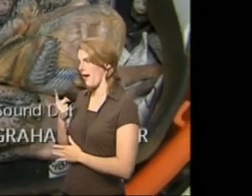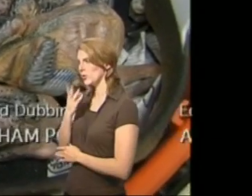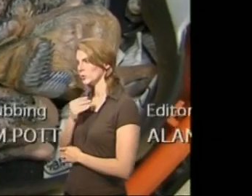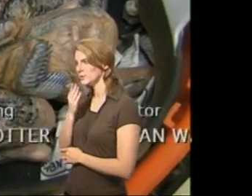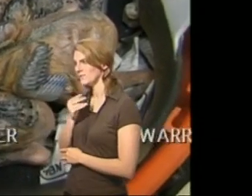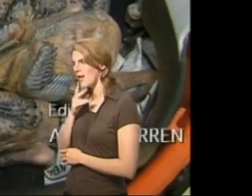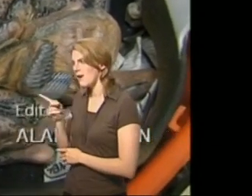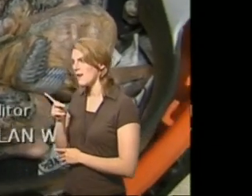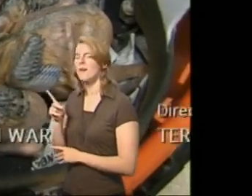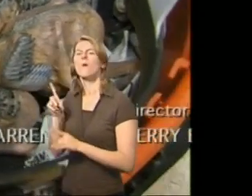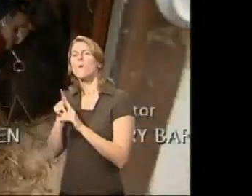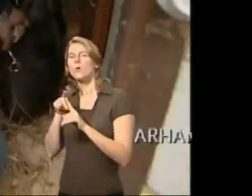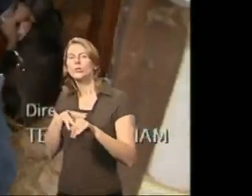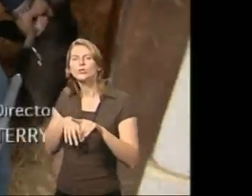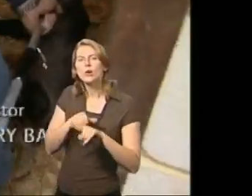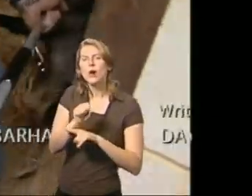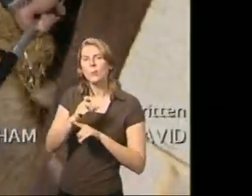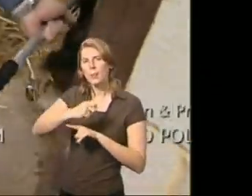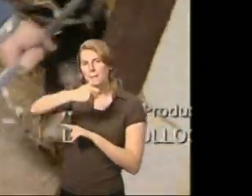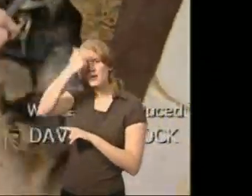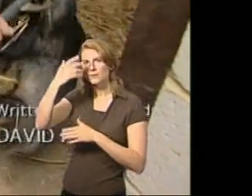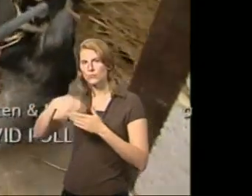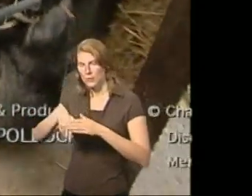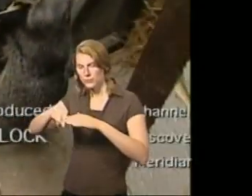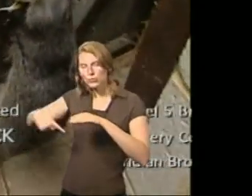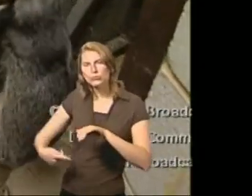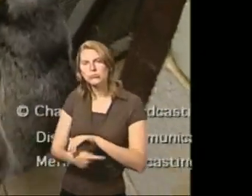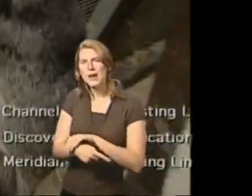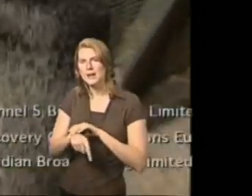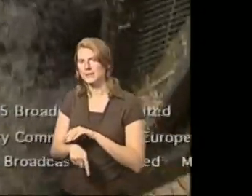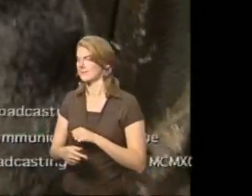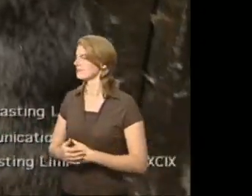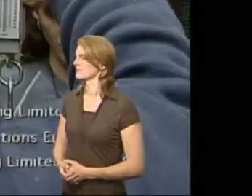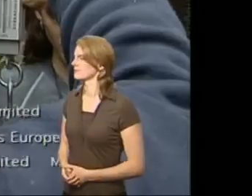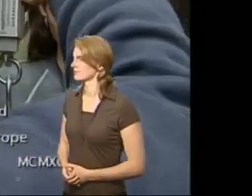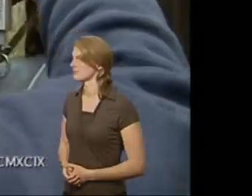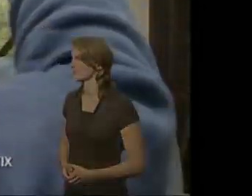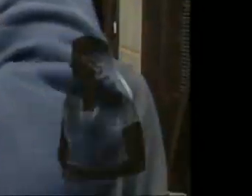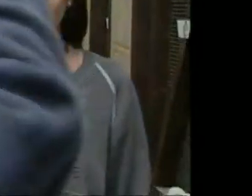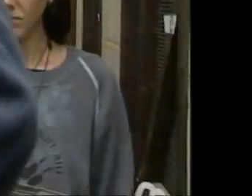useful. And we catch up with the progress of our badger from the drain.